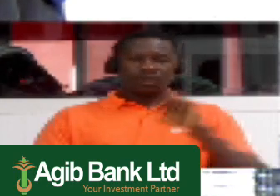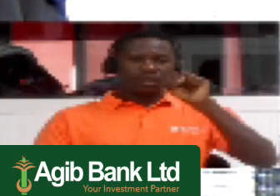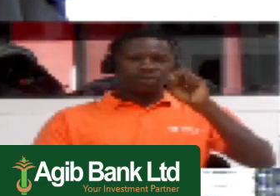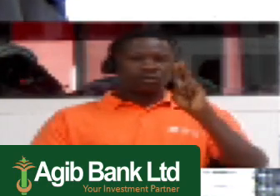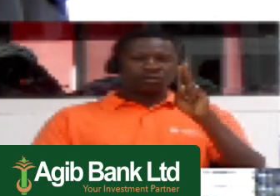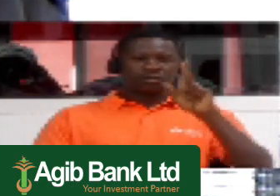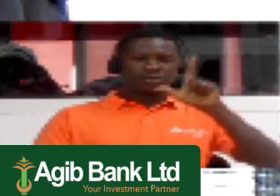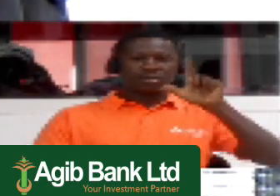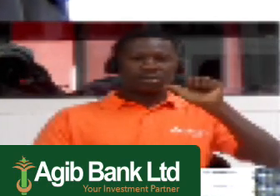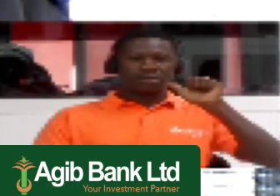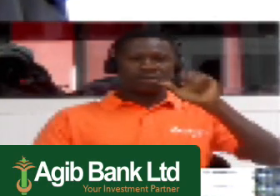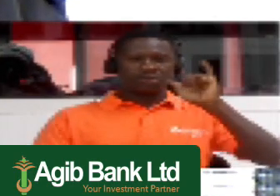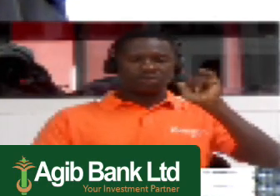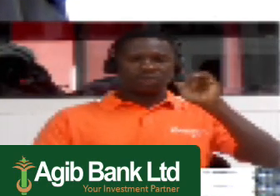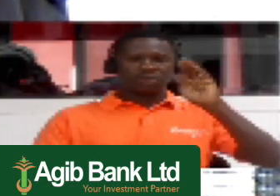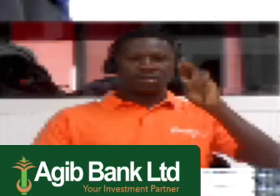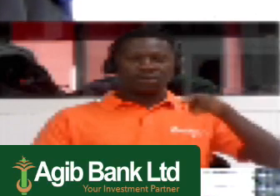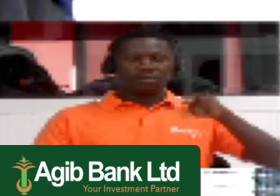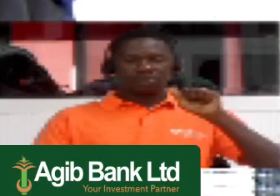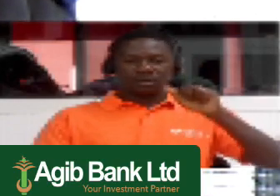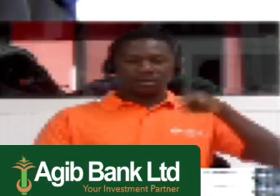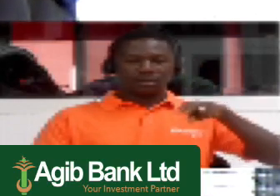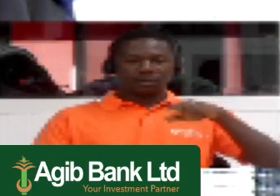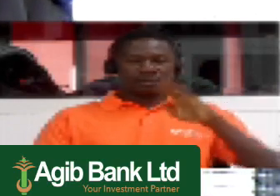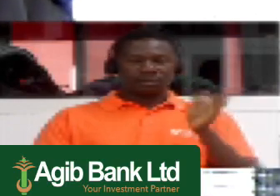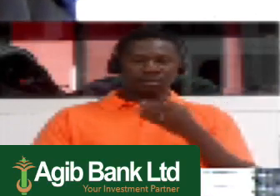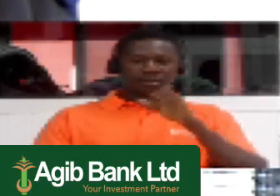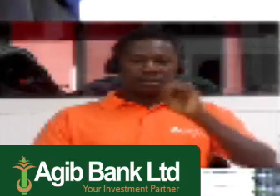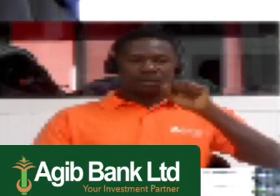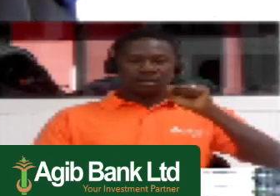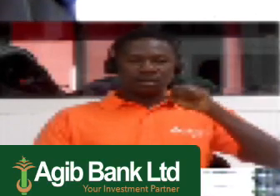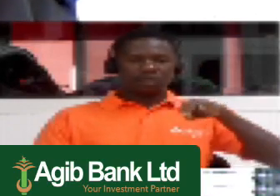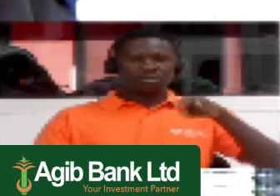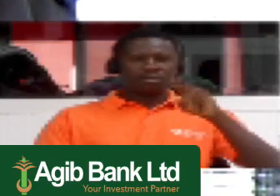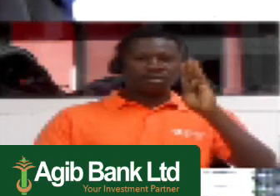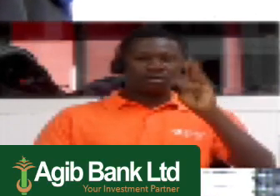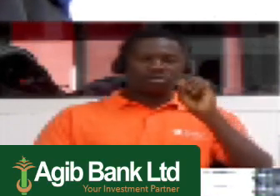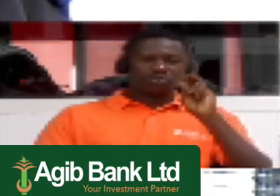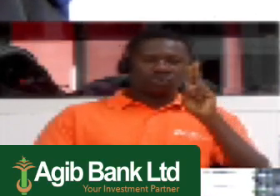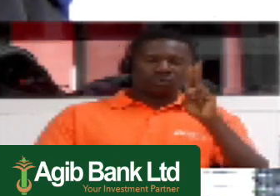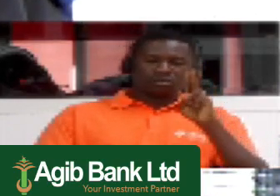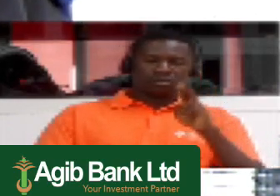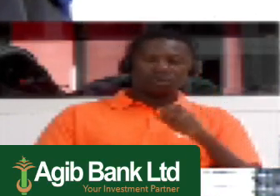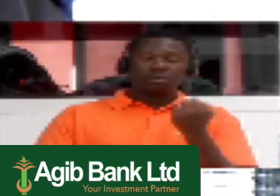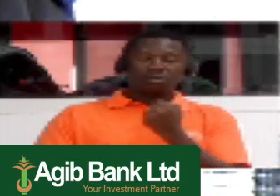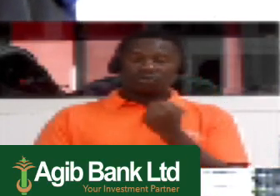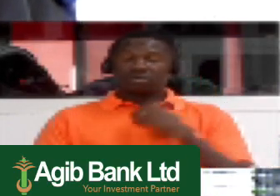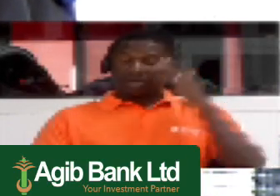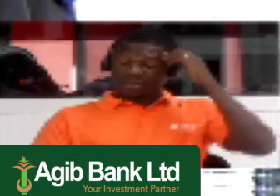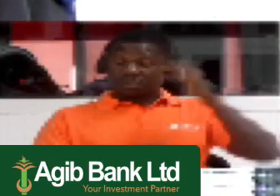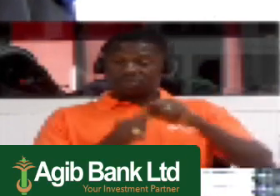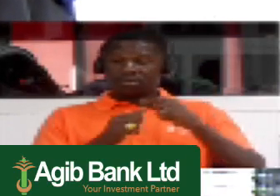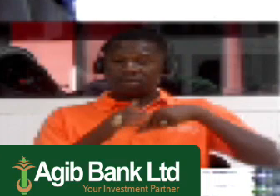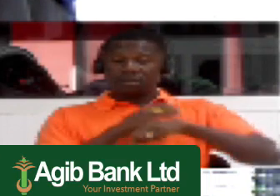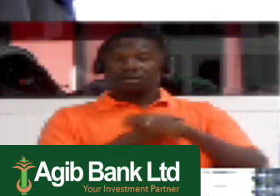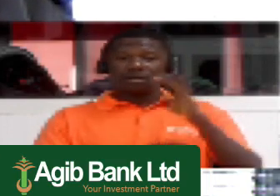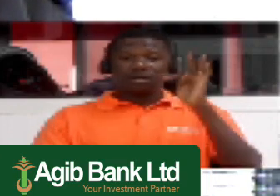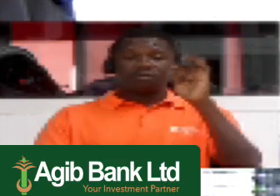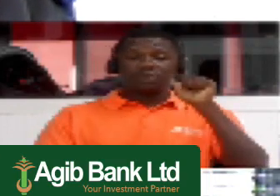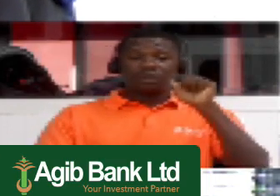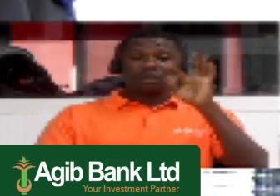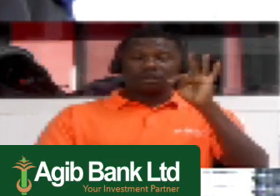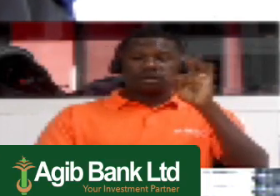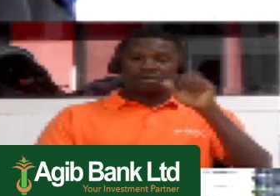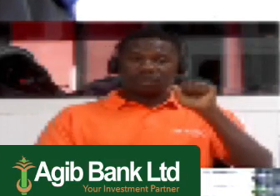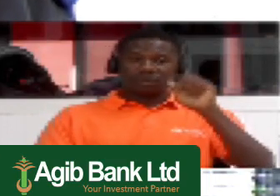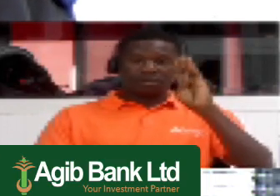Suleiman Sambu. Gonga remember Farabasutu. I remember in Farabasutu. Lindol fongo